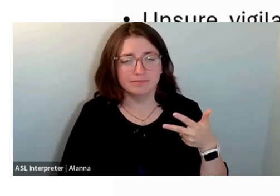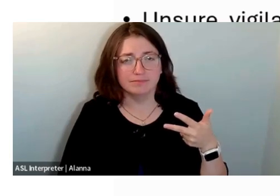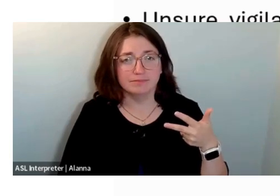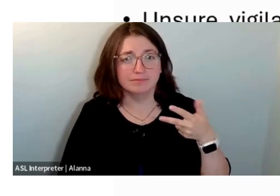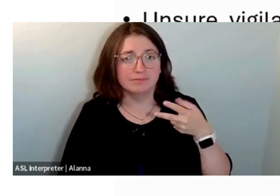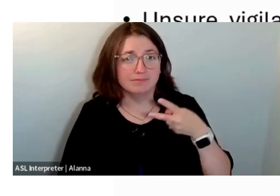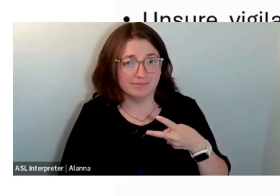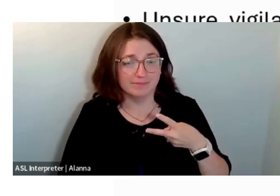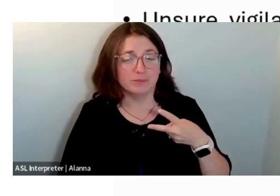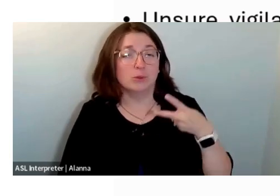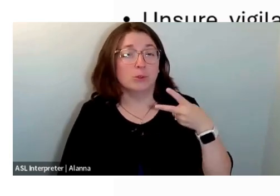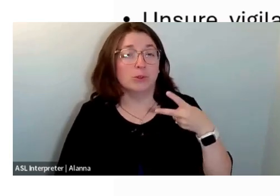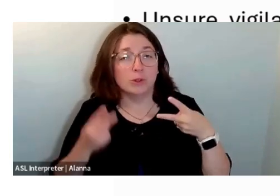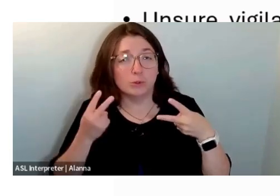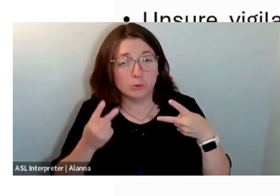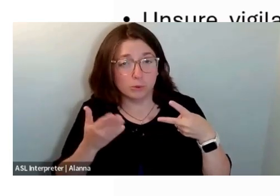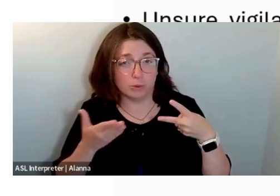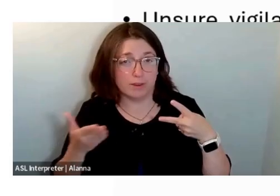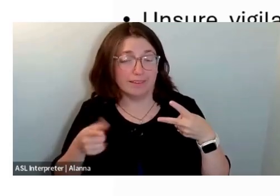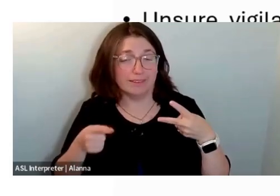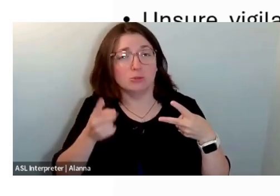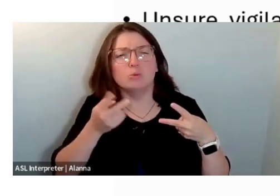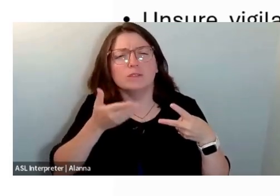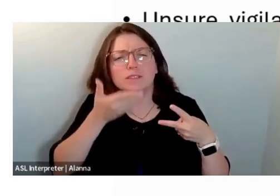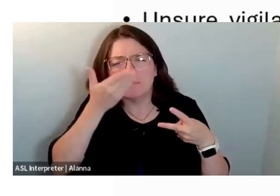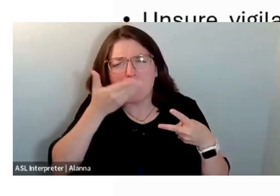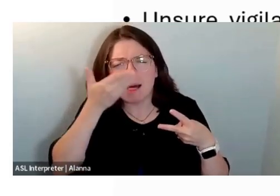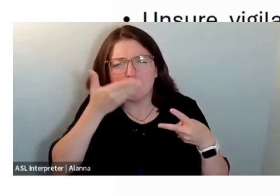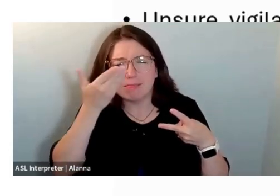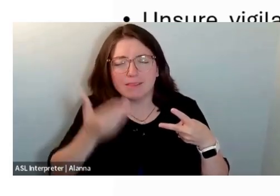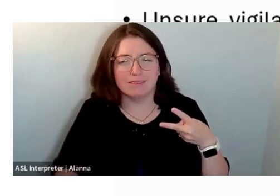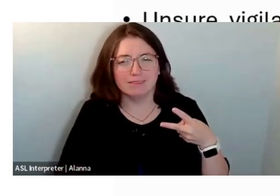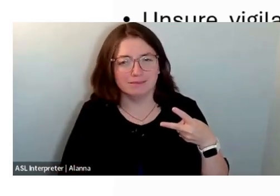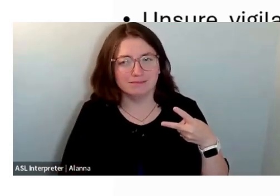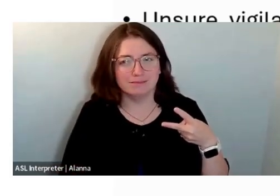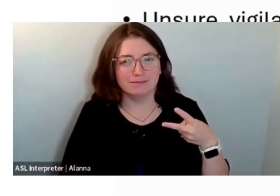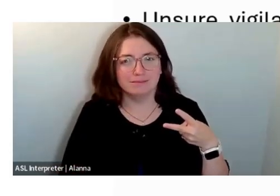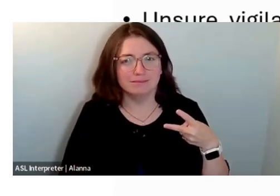And 2 things that you smell.